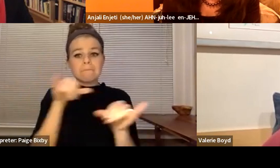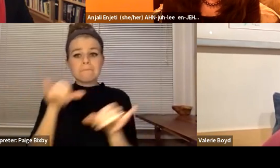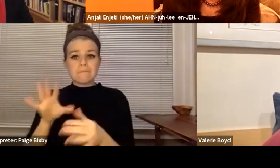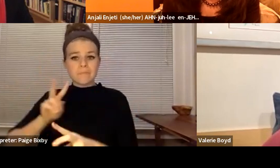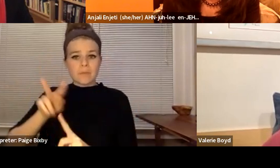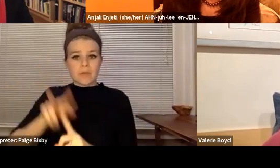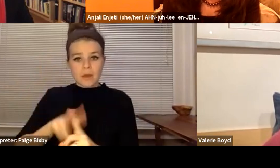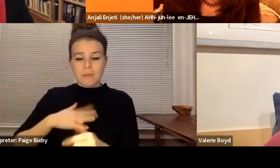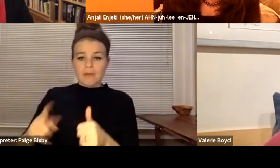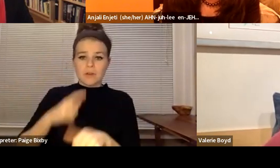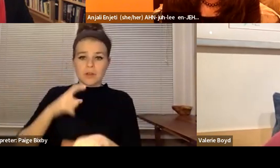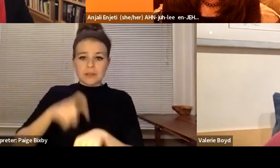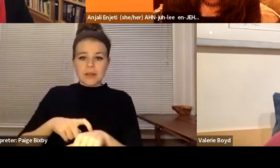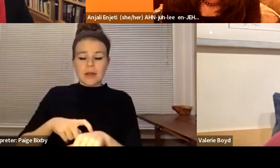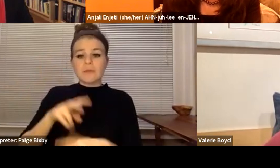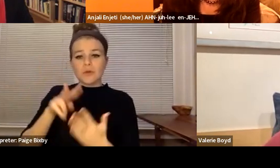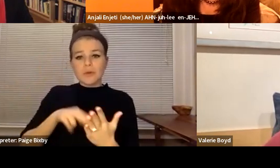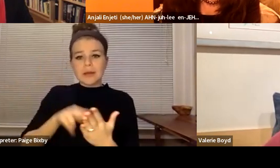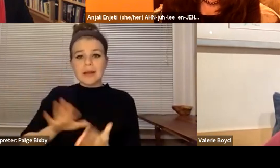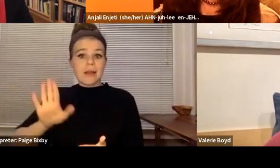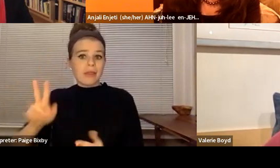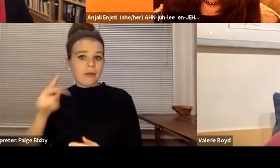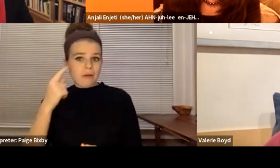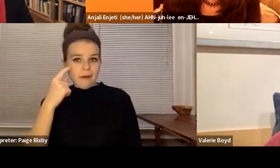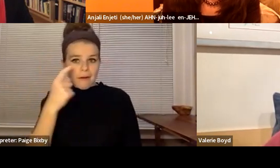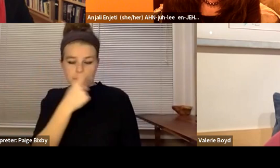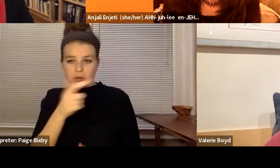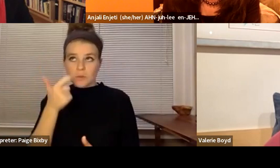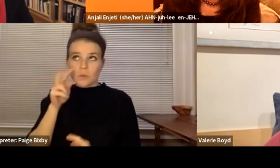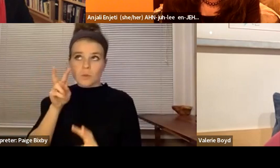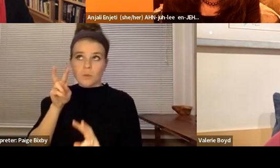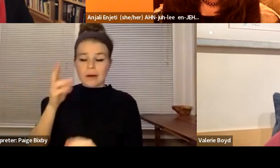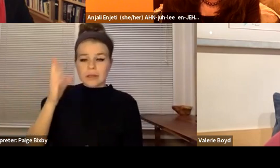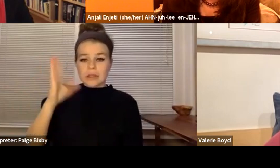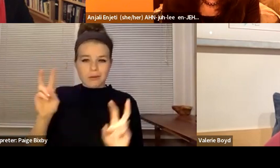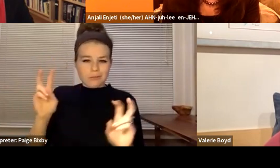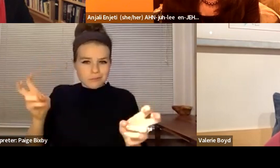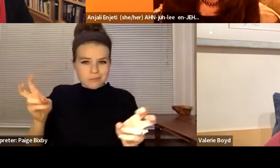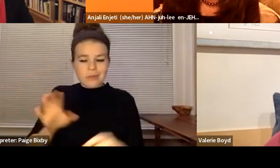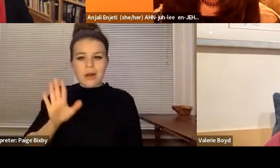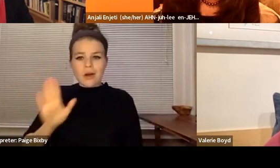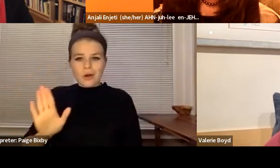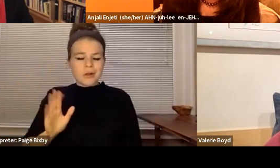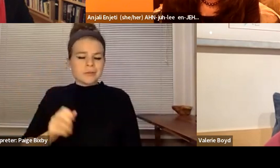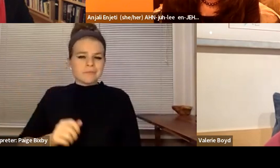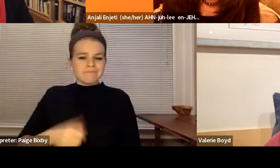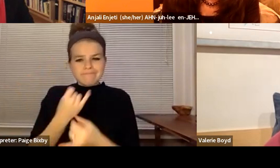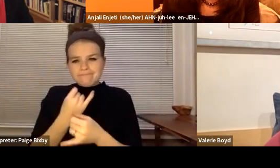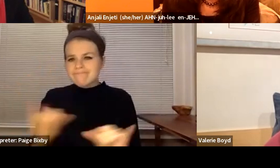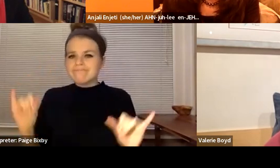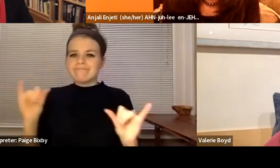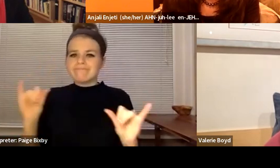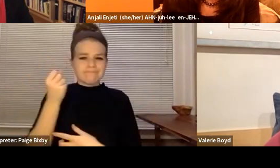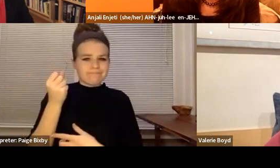Neale Hurston's Their Eyes Were Watching God. Janie's fierce independence and her unwillingness to conform to societal norms went against